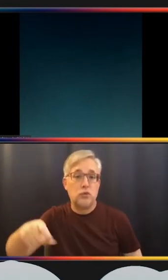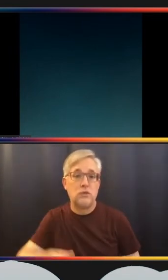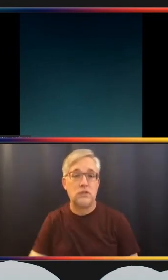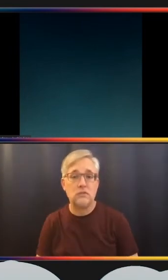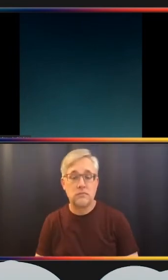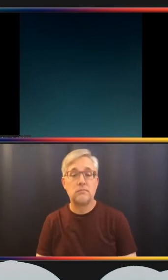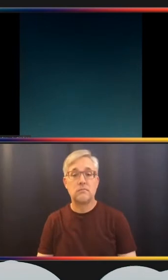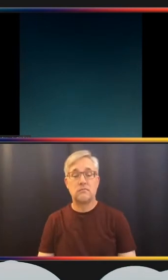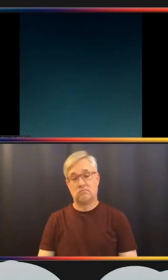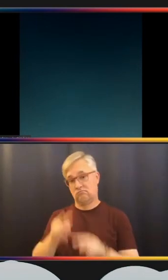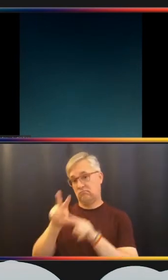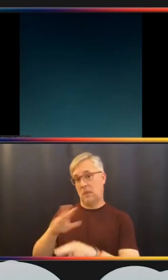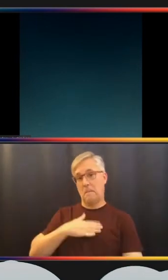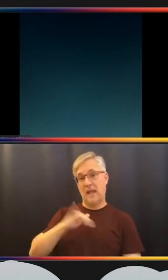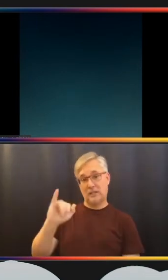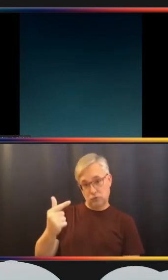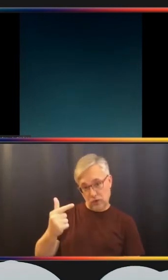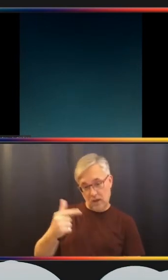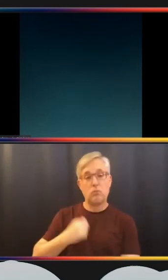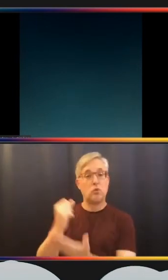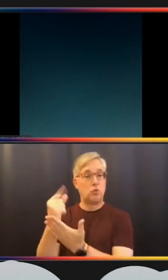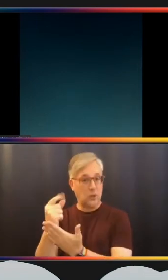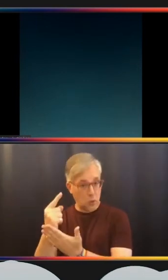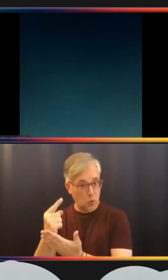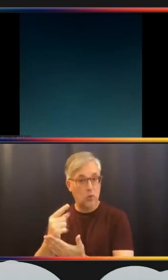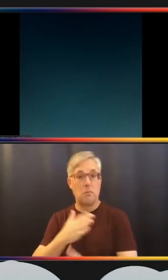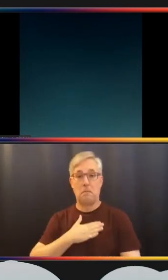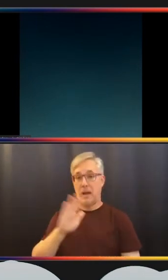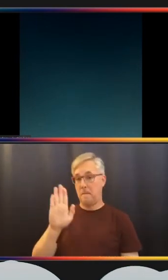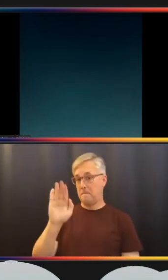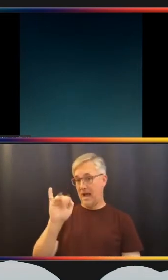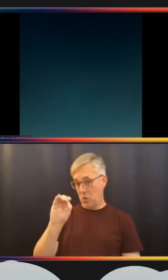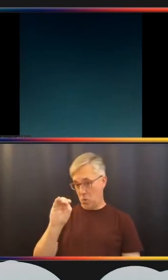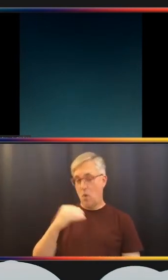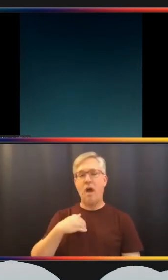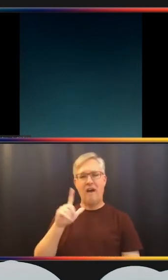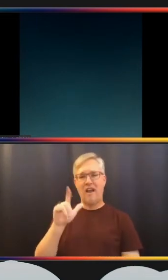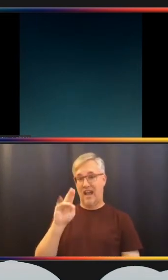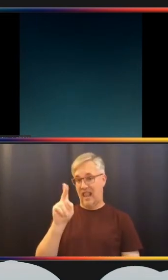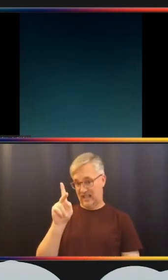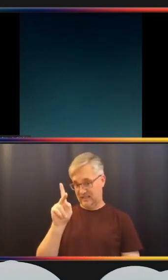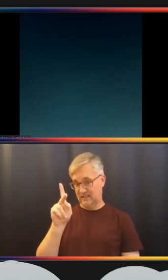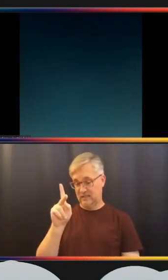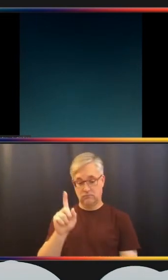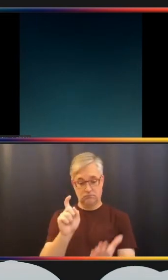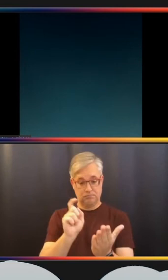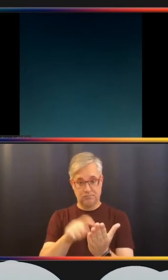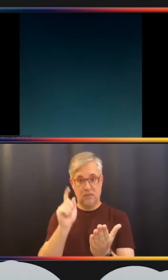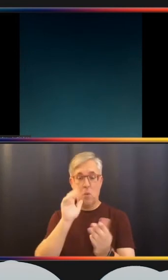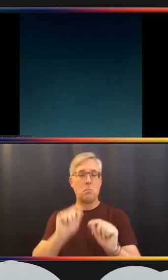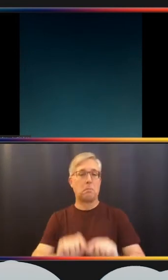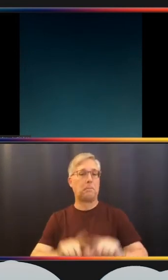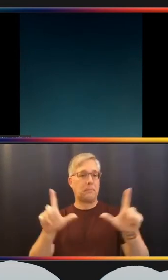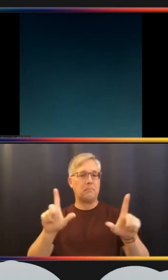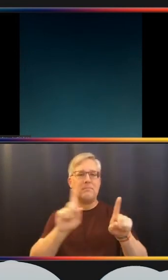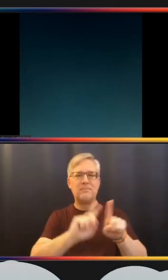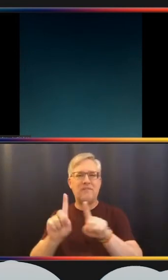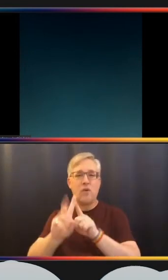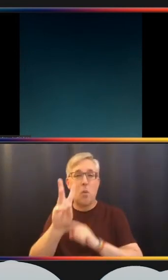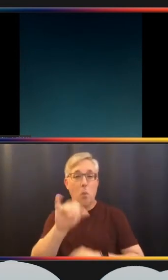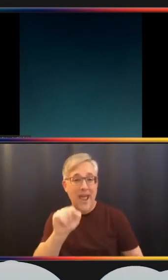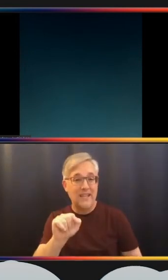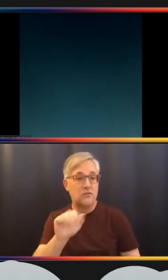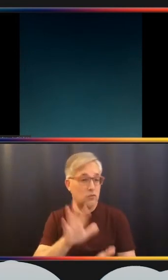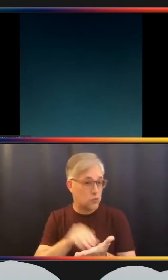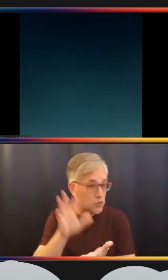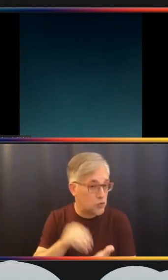if you go to my Instagram or my Twitter, in my bio, there's a link that will lead you to a bunch of ways that you can educate yourself, that you can